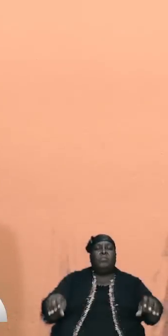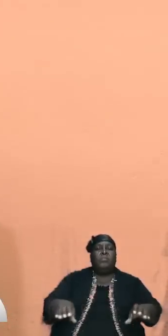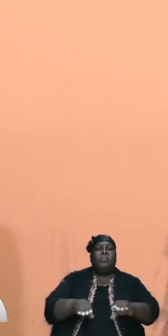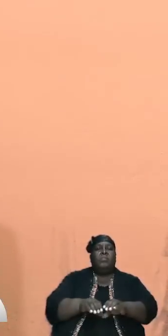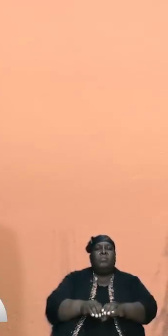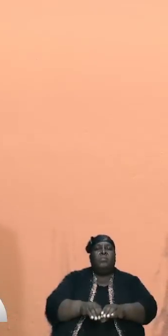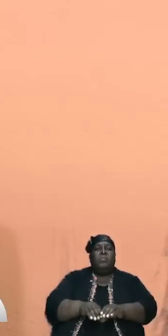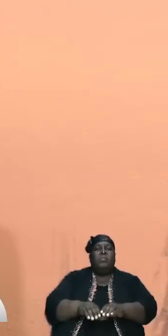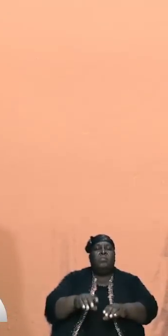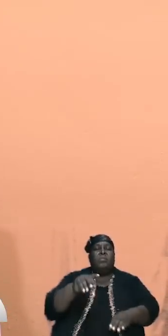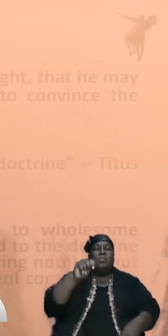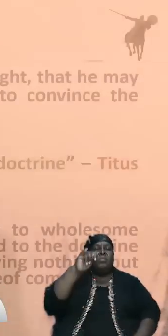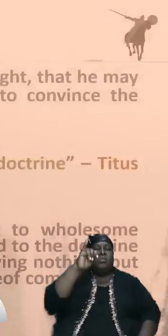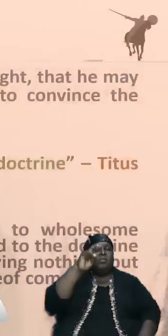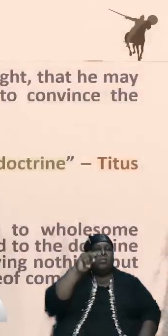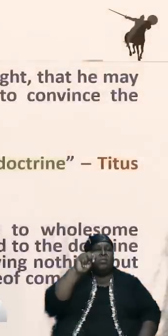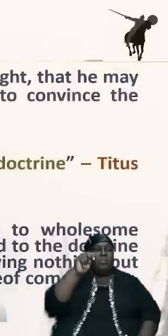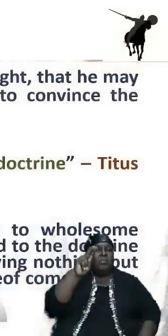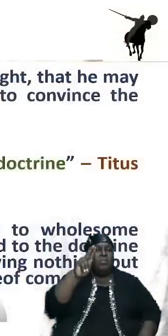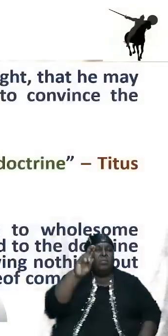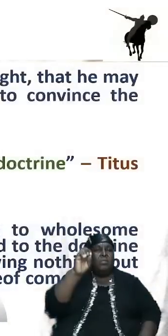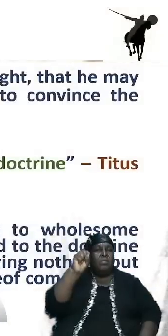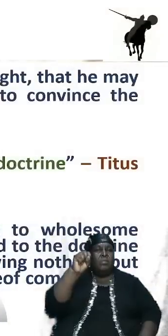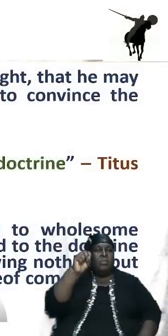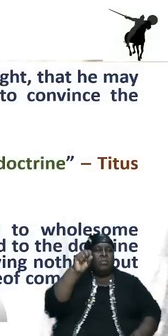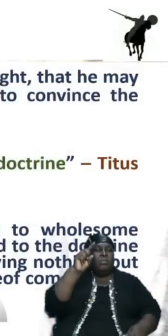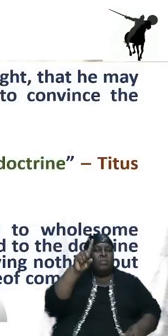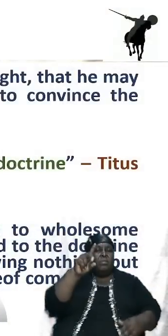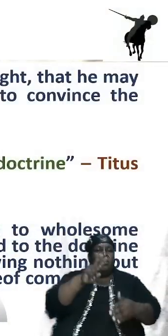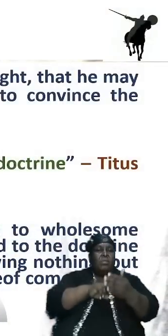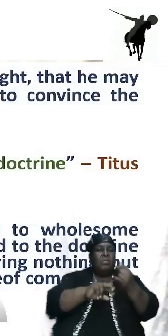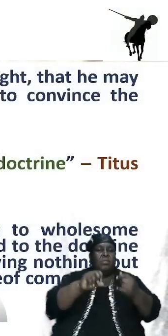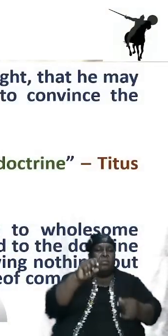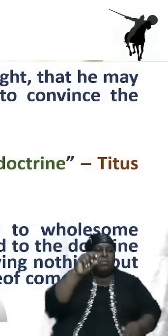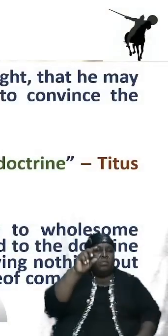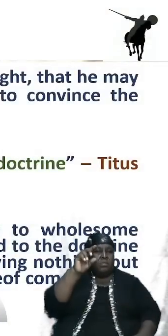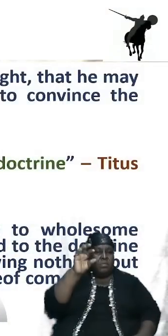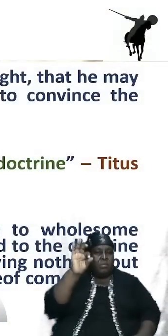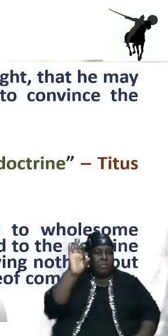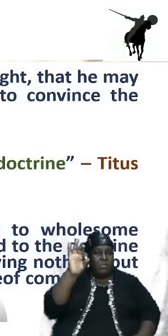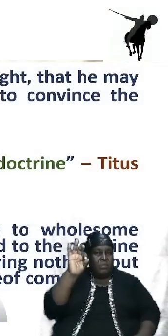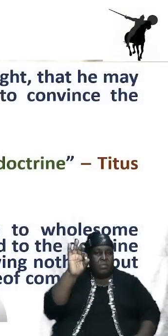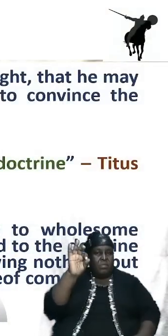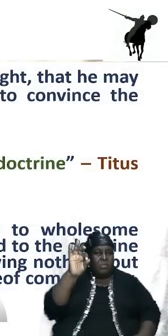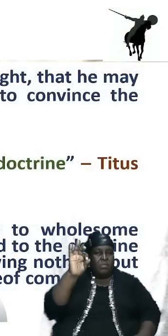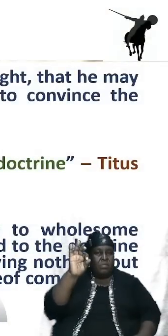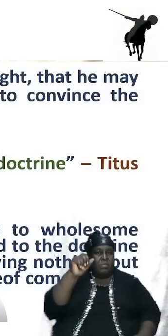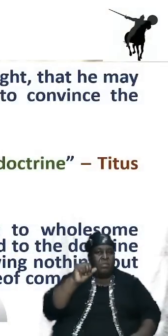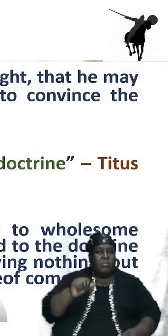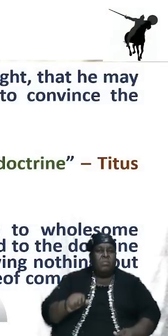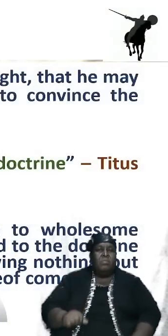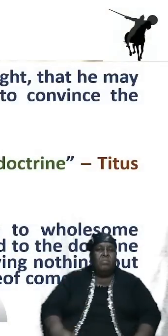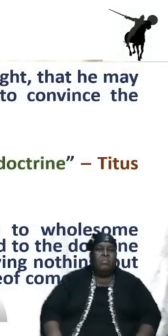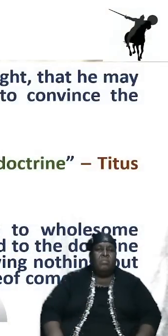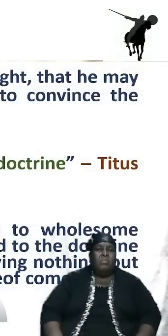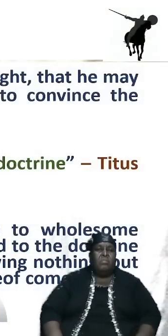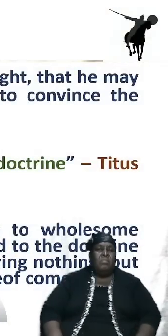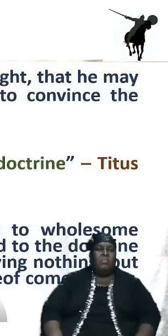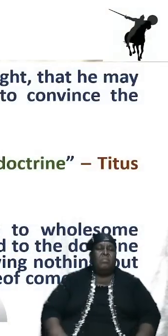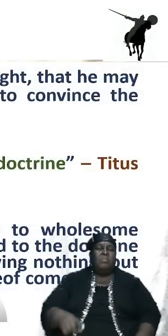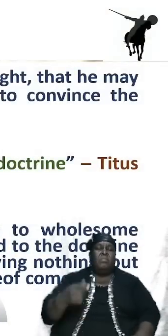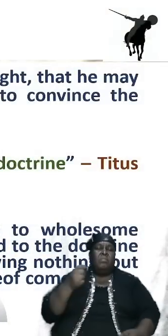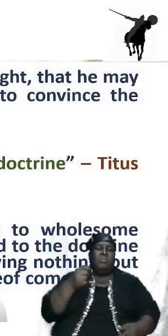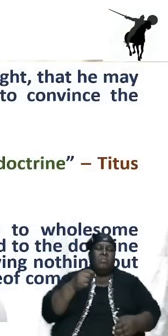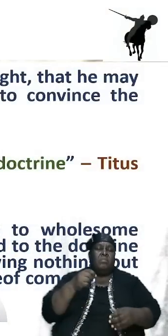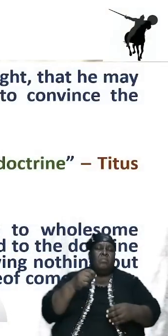Titus chapter 1 and verse 9, and Titus chapter 2 and verse 1, and 1 Timothy chapter